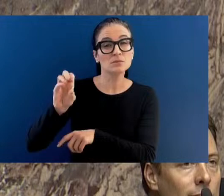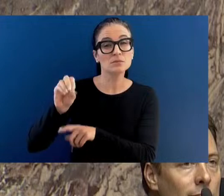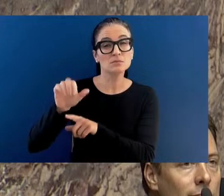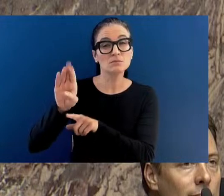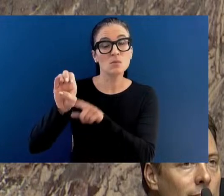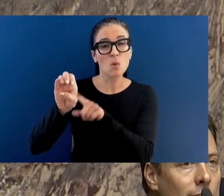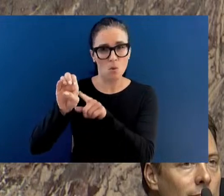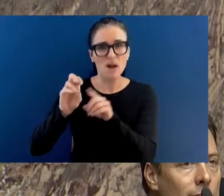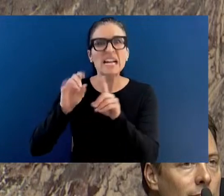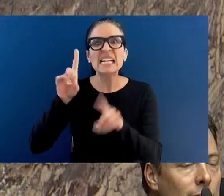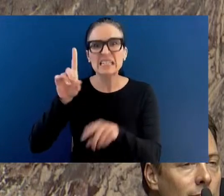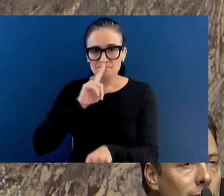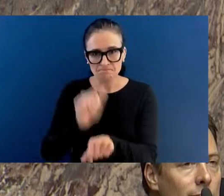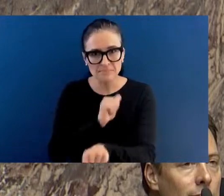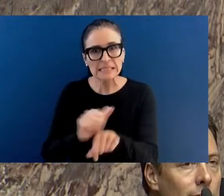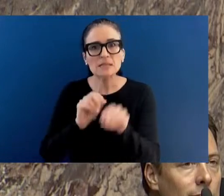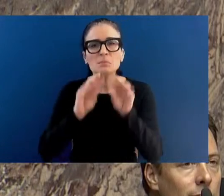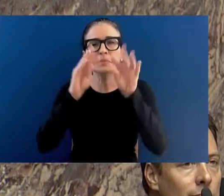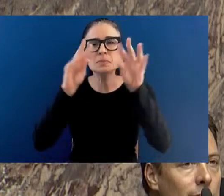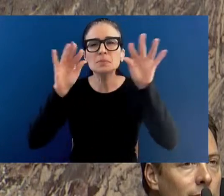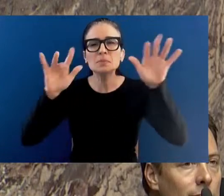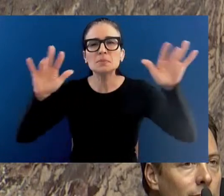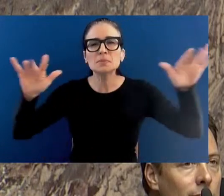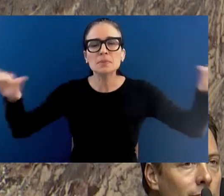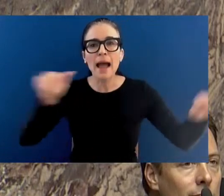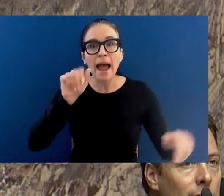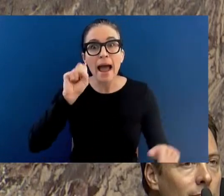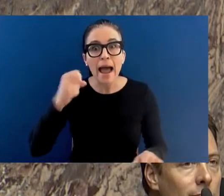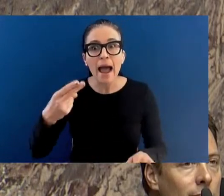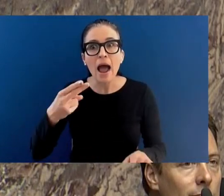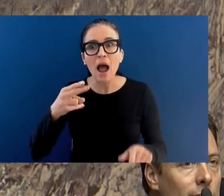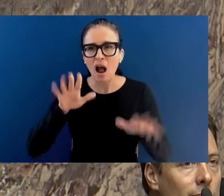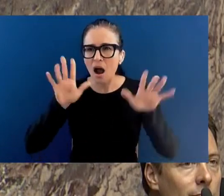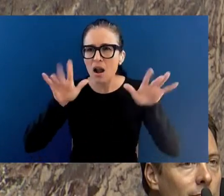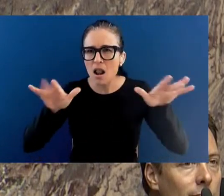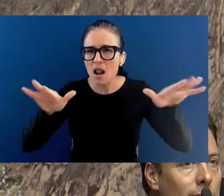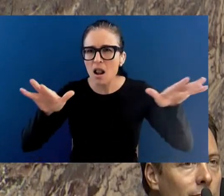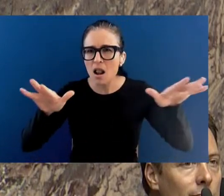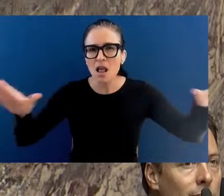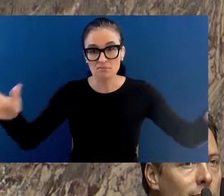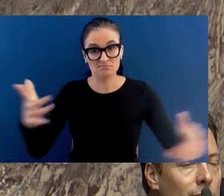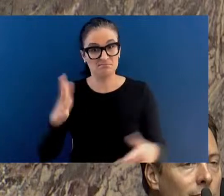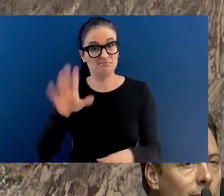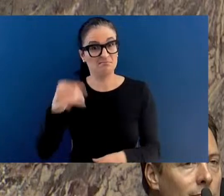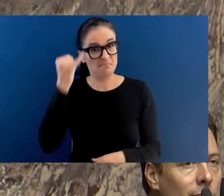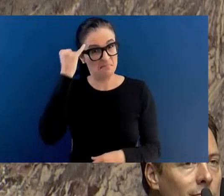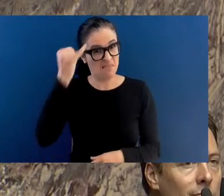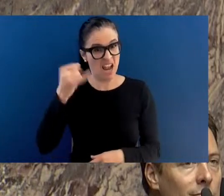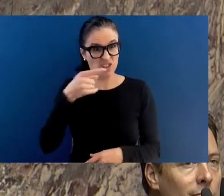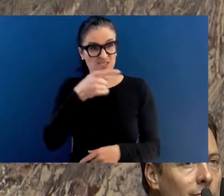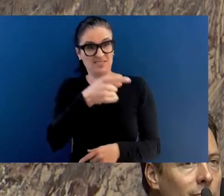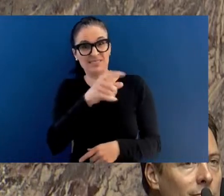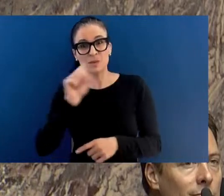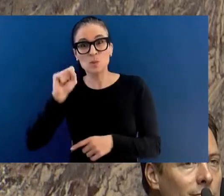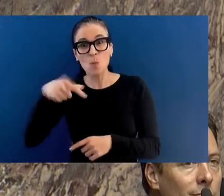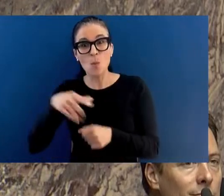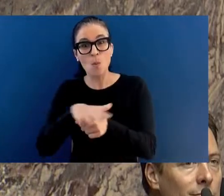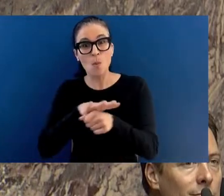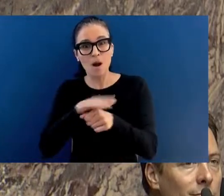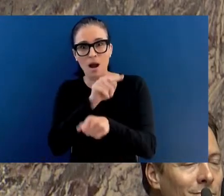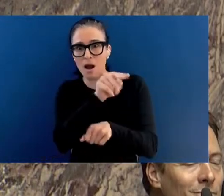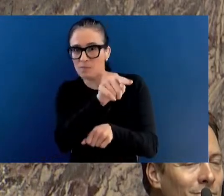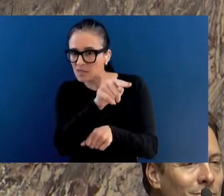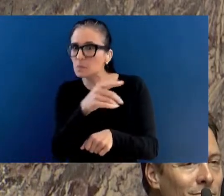and the Lower Mainland. And Mr. Speaker, it's a perfectly plausible scenario. Academics are always interested and active when money